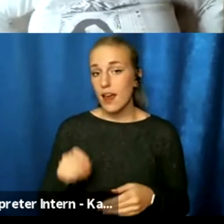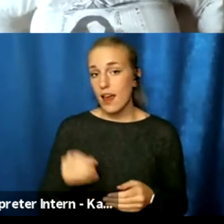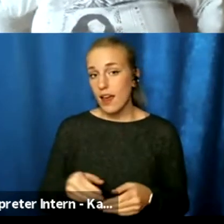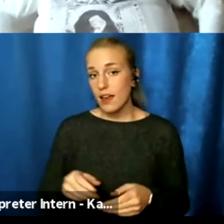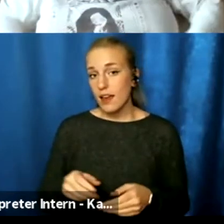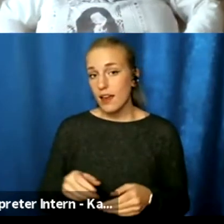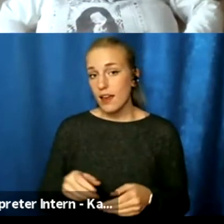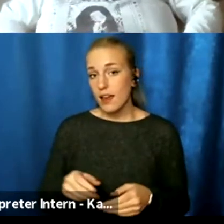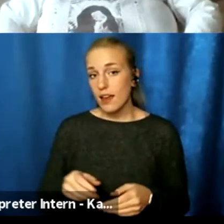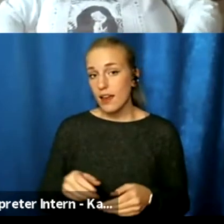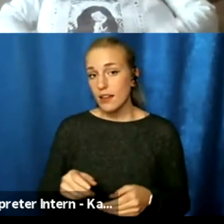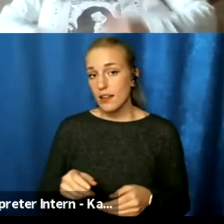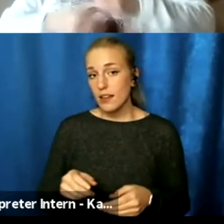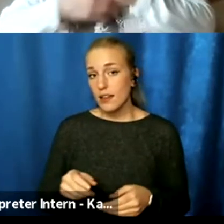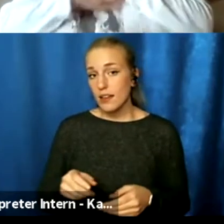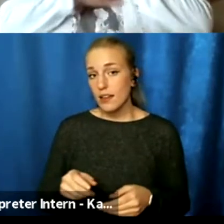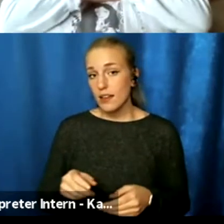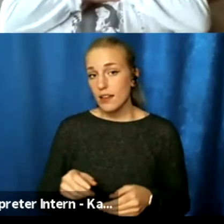now?